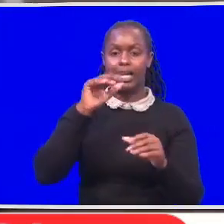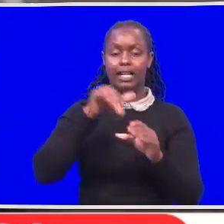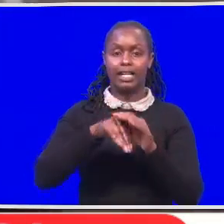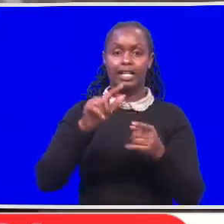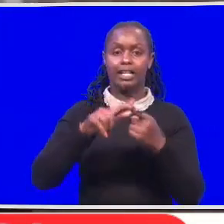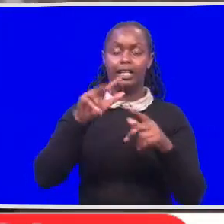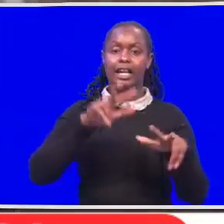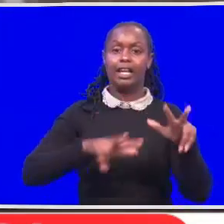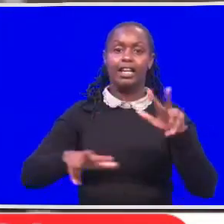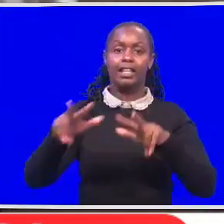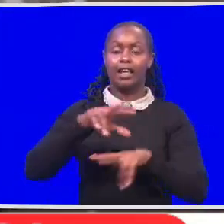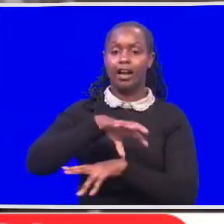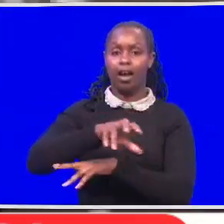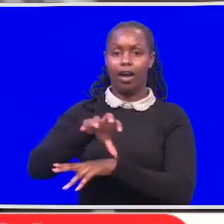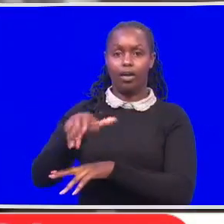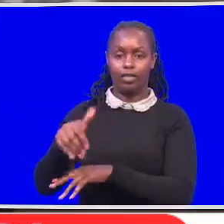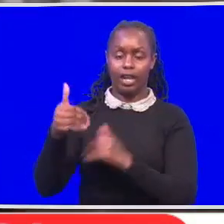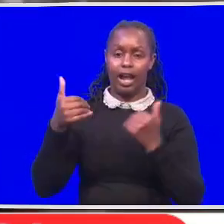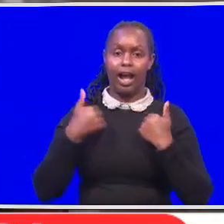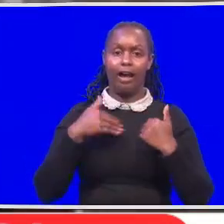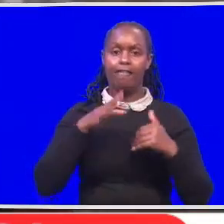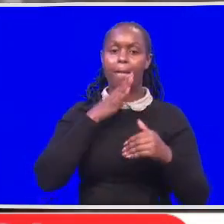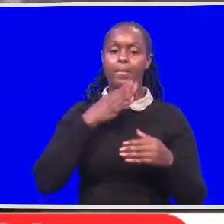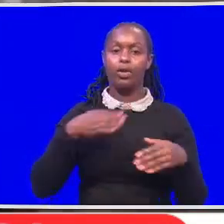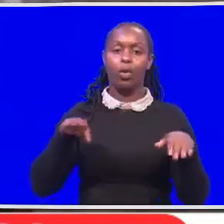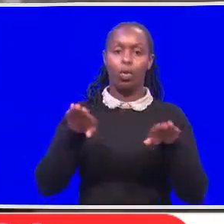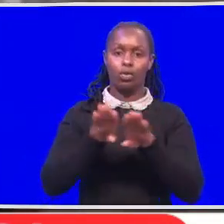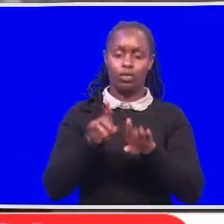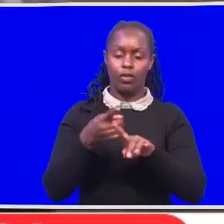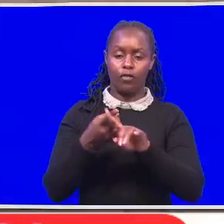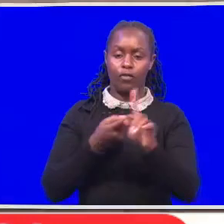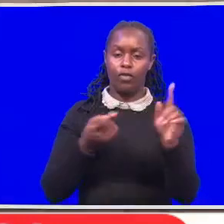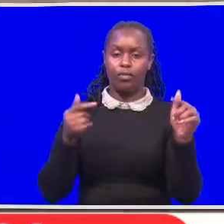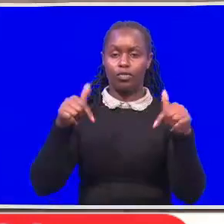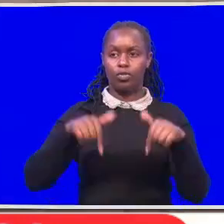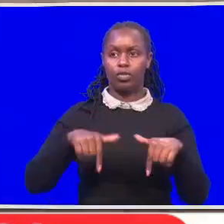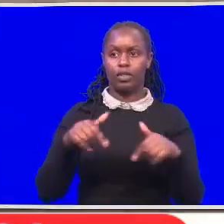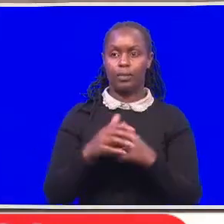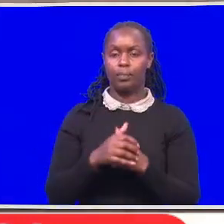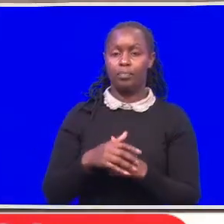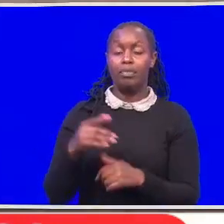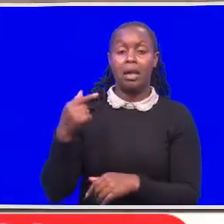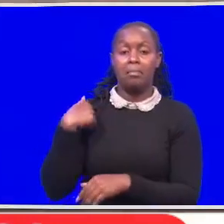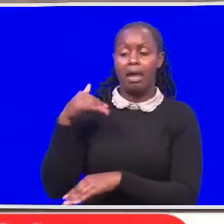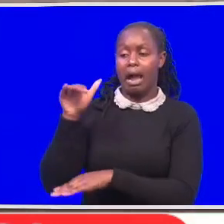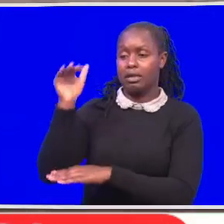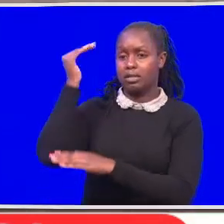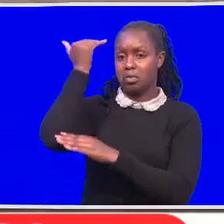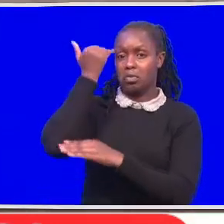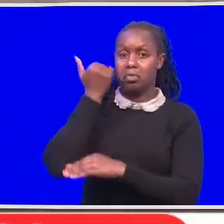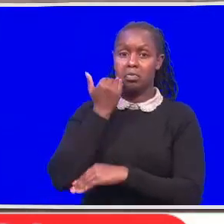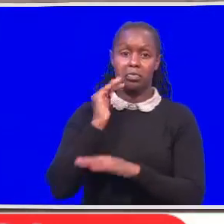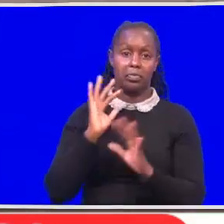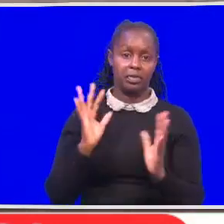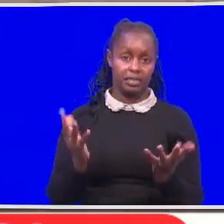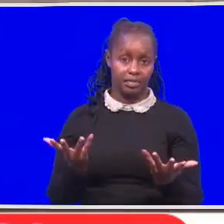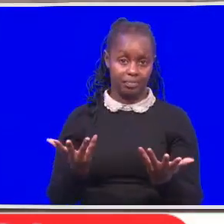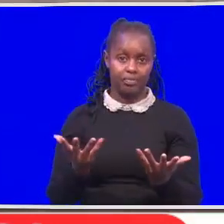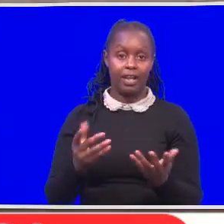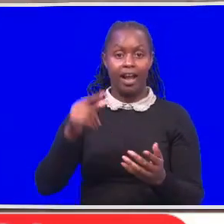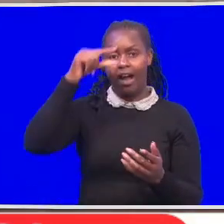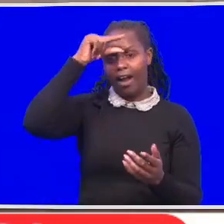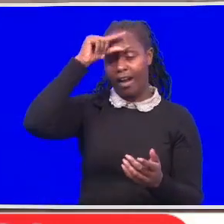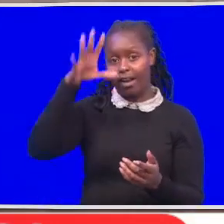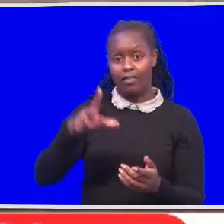County, zimefungwa kutoka leo. I'm just asking the judiciary, huyu